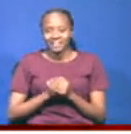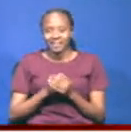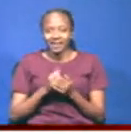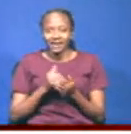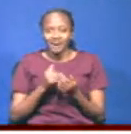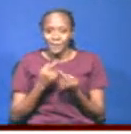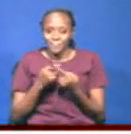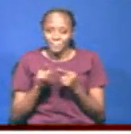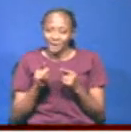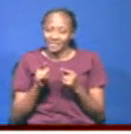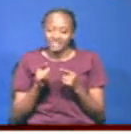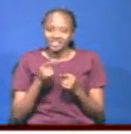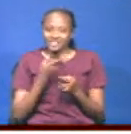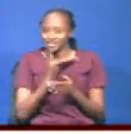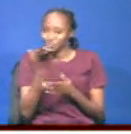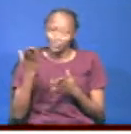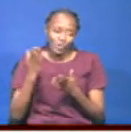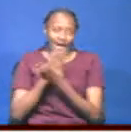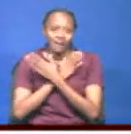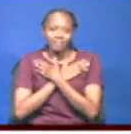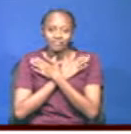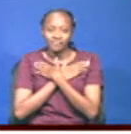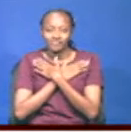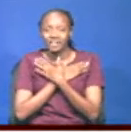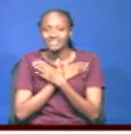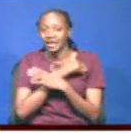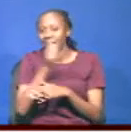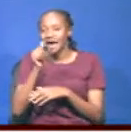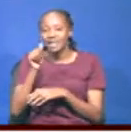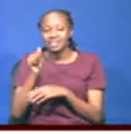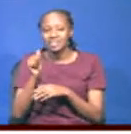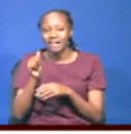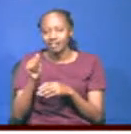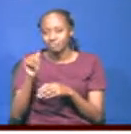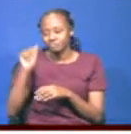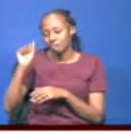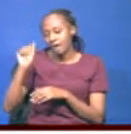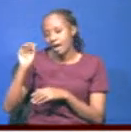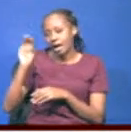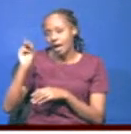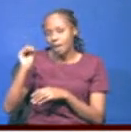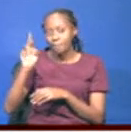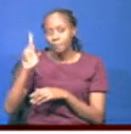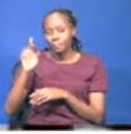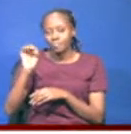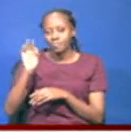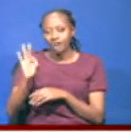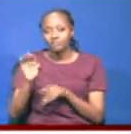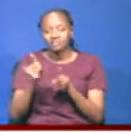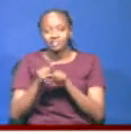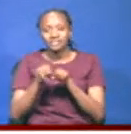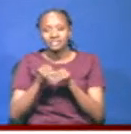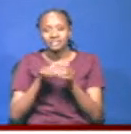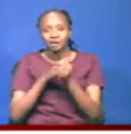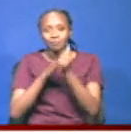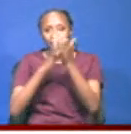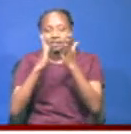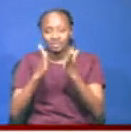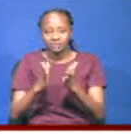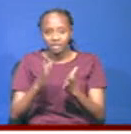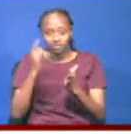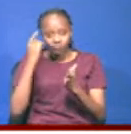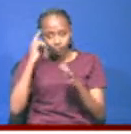Friends, colleagues from AMREF, and other visitors who are here with us, and the leadership of the Ministry of